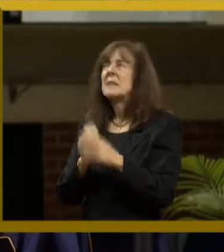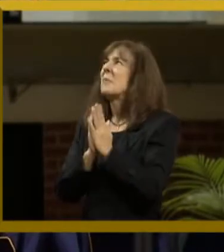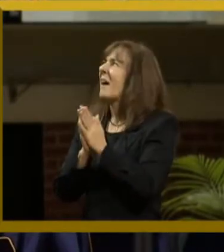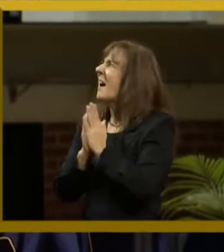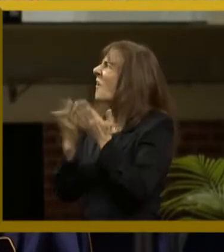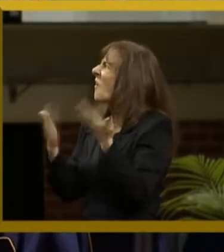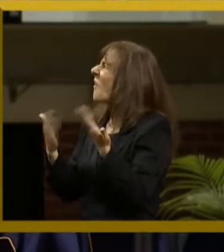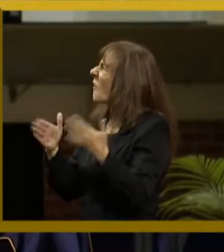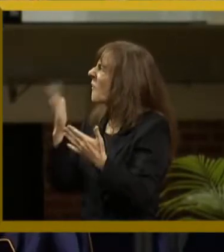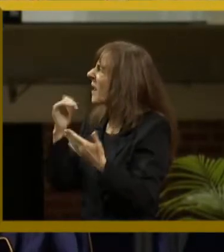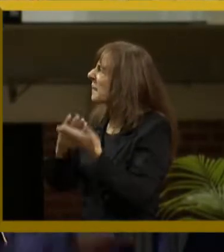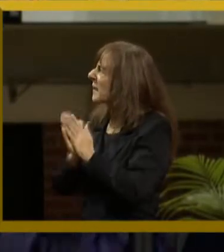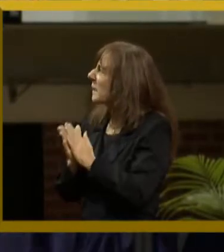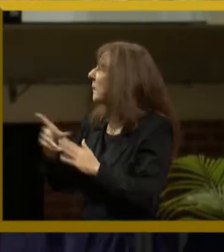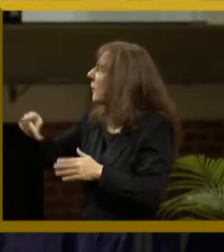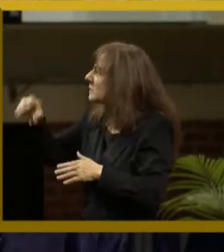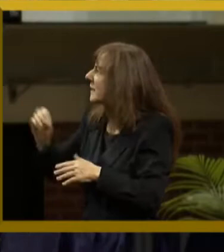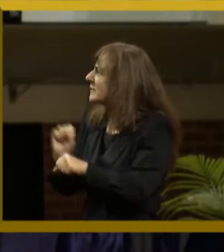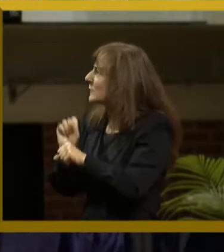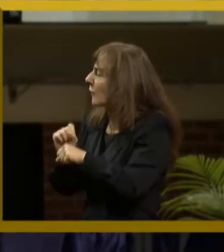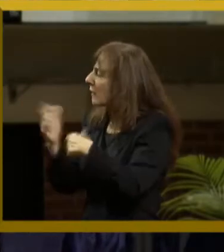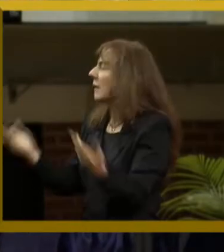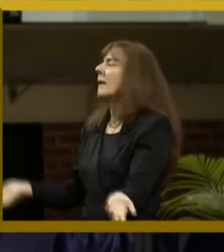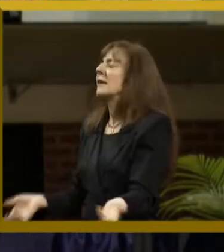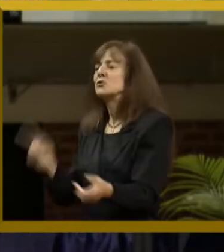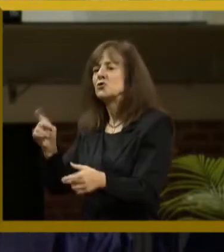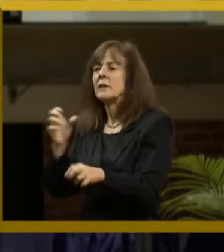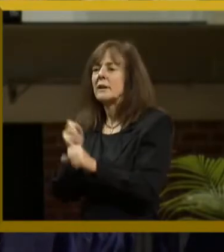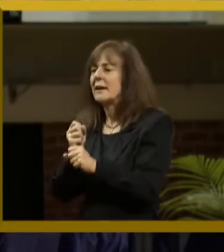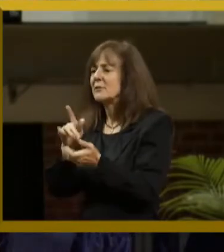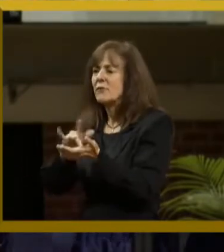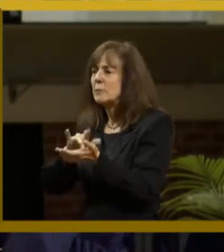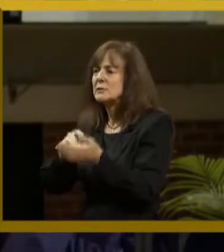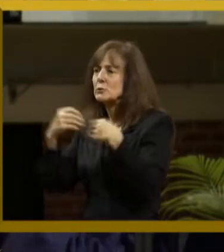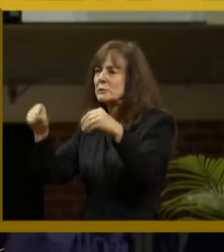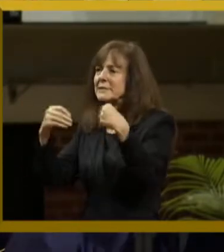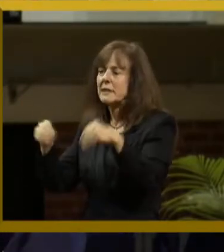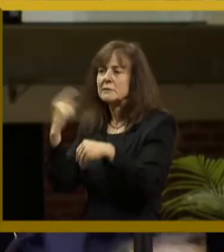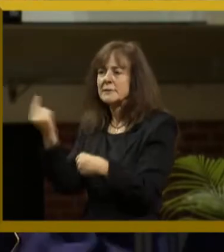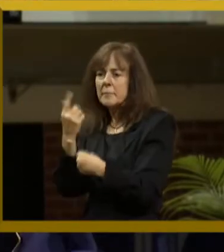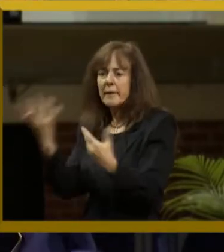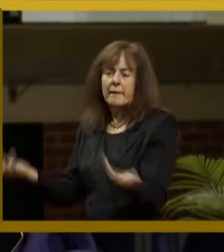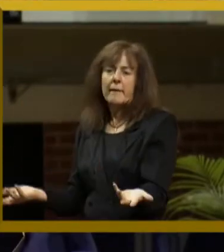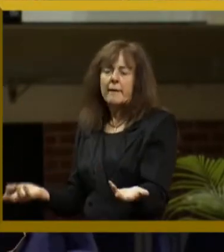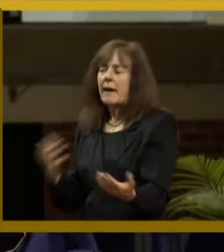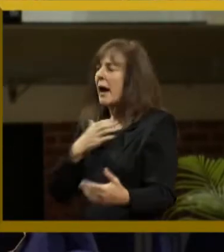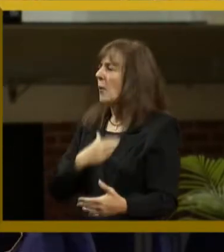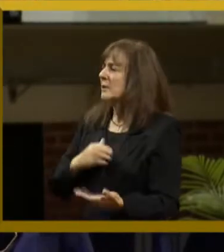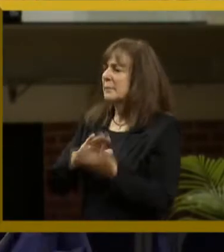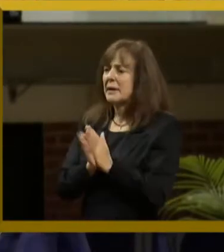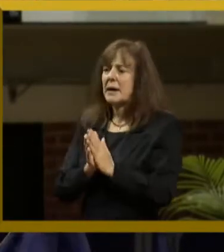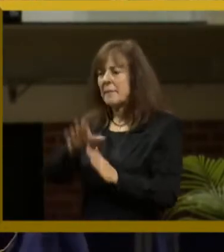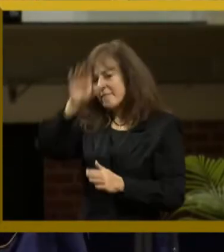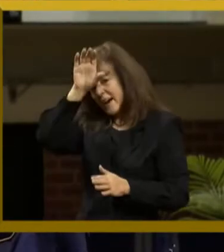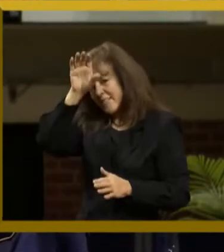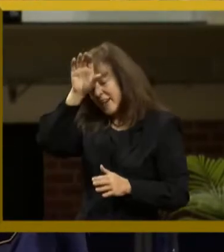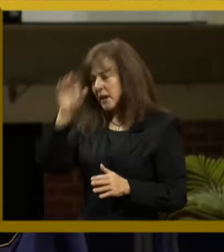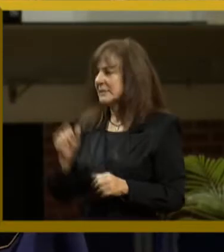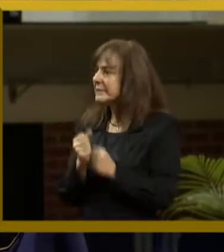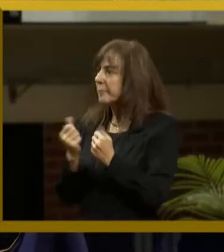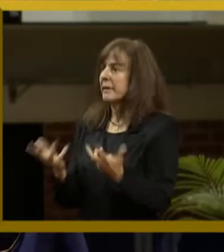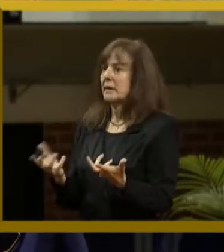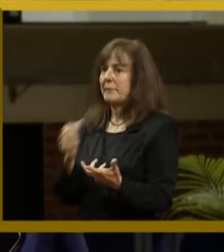Lord, why didn't I become a postman? I should have got into pharmaceutical sales. I wish I'd have become a firefighter. I wanted to